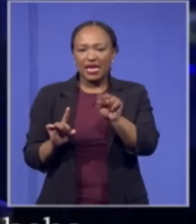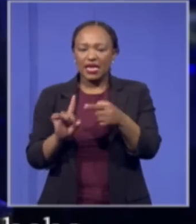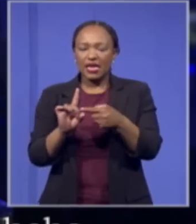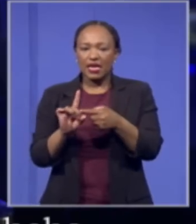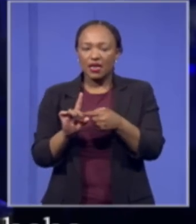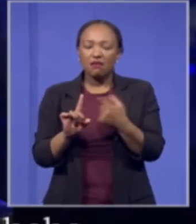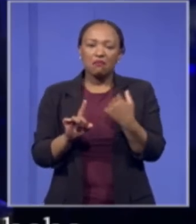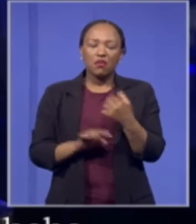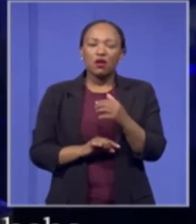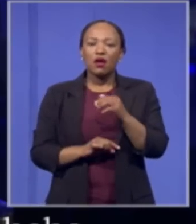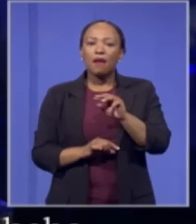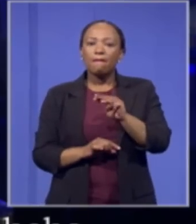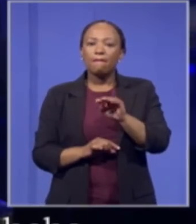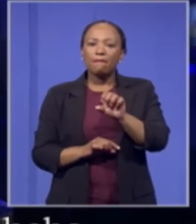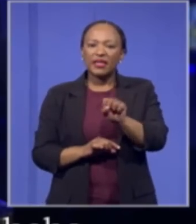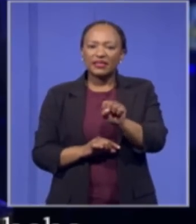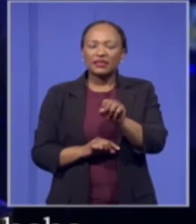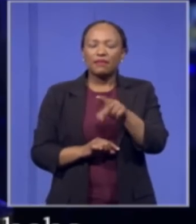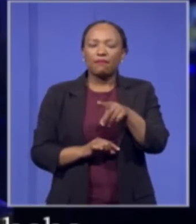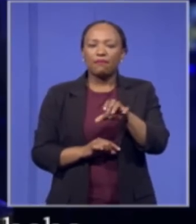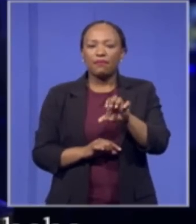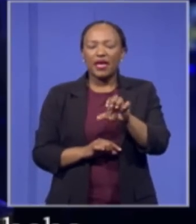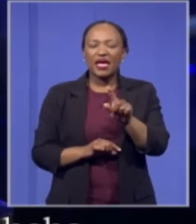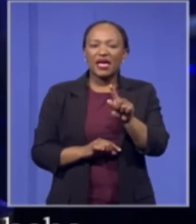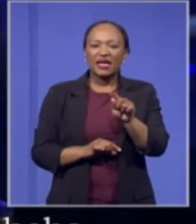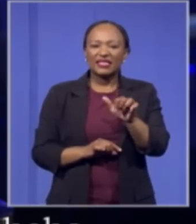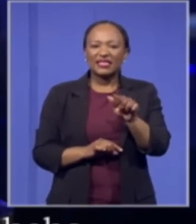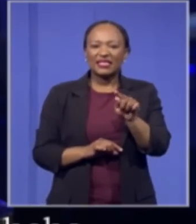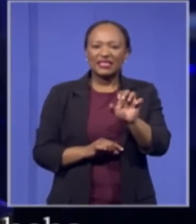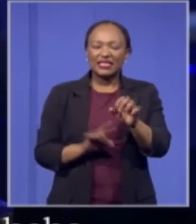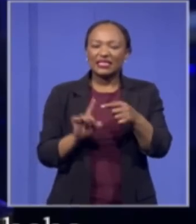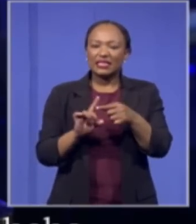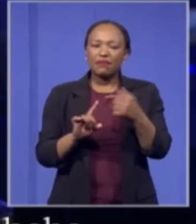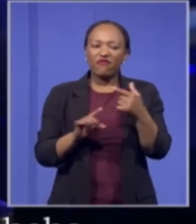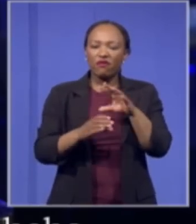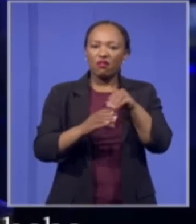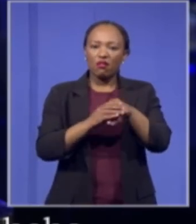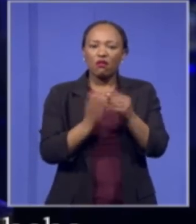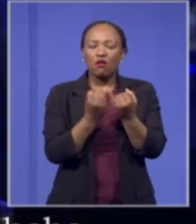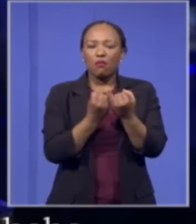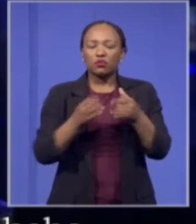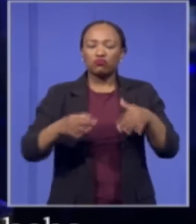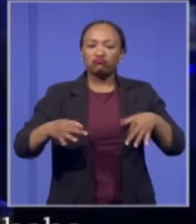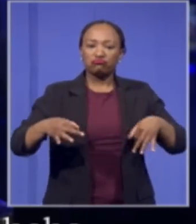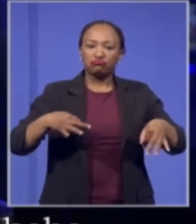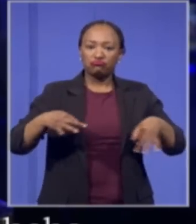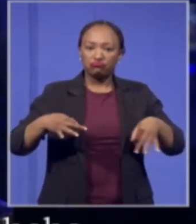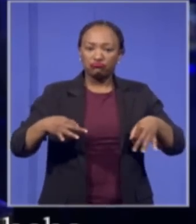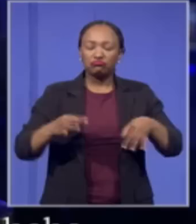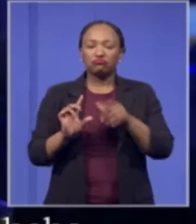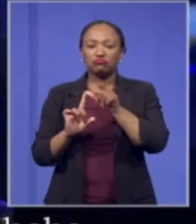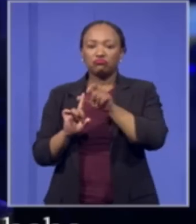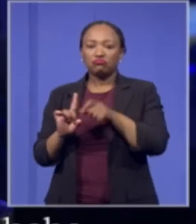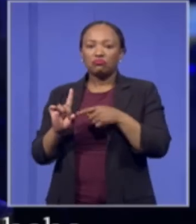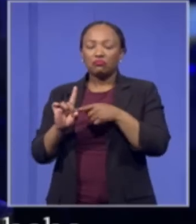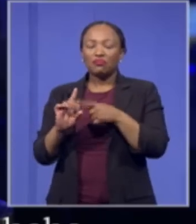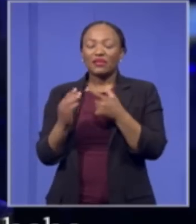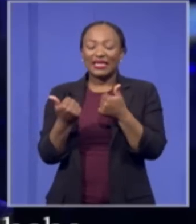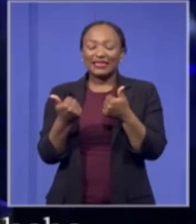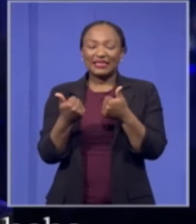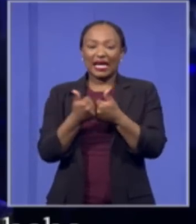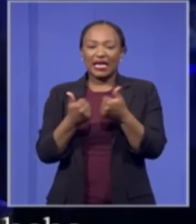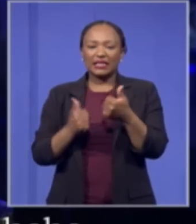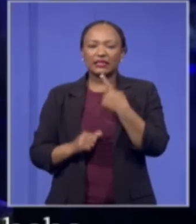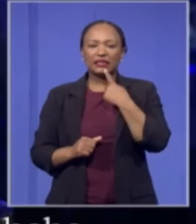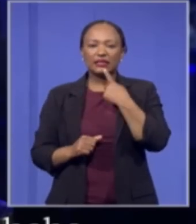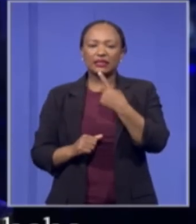Petite International Beauty Pageant e neng e tshwaretswe El Salvador o re diphephetso tseo motho o tobanang le tsona ha